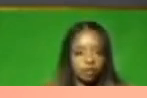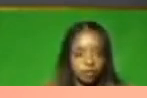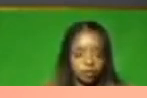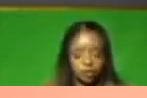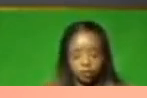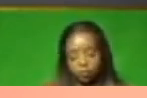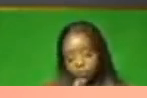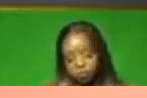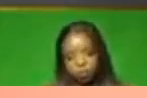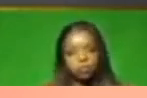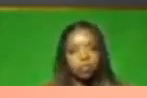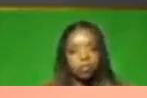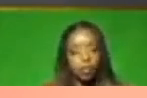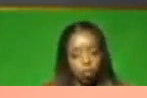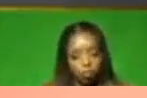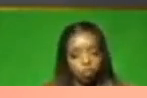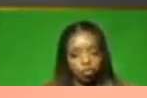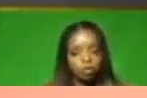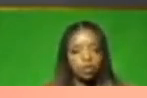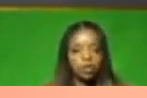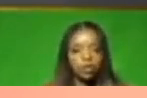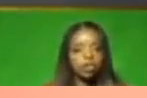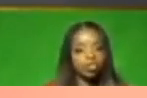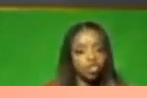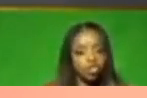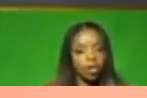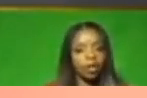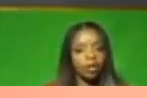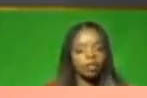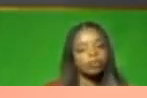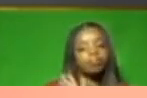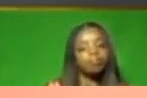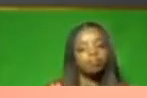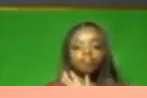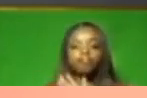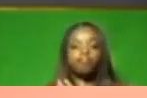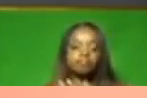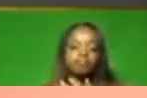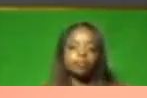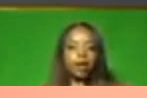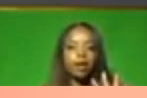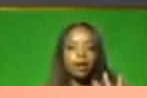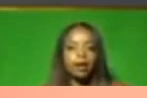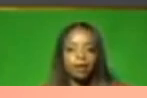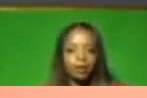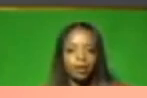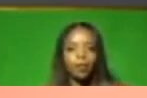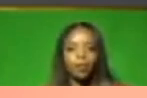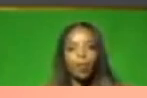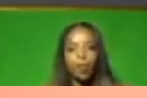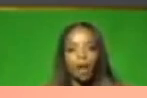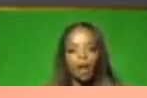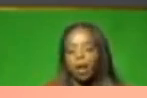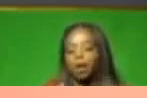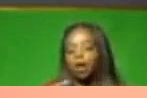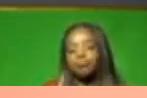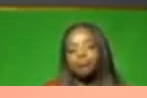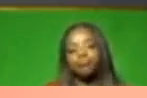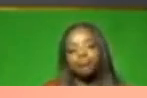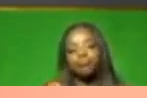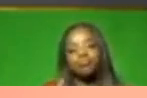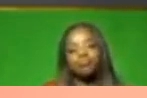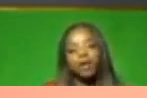opportunities and challenges. Our investment envoys were Trevor Manuel,